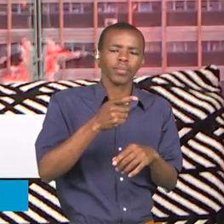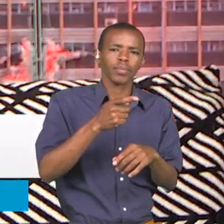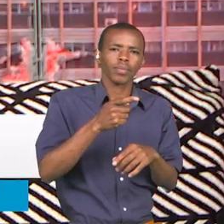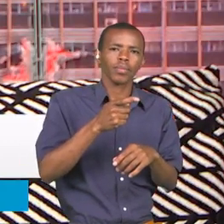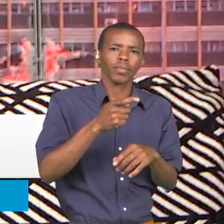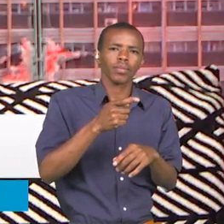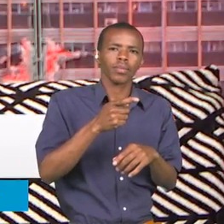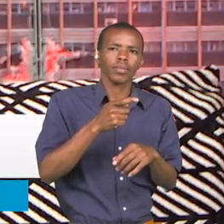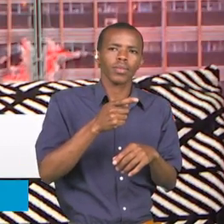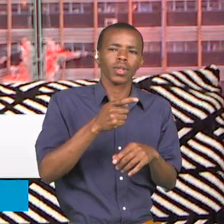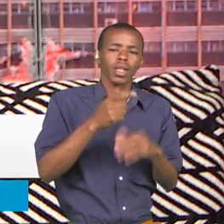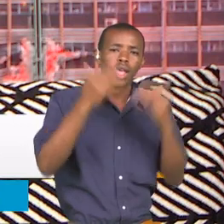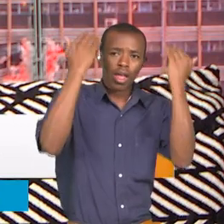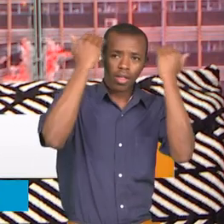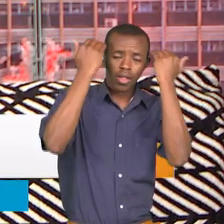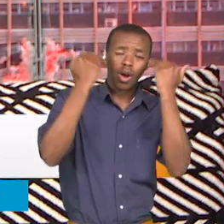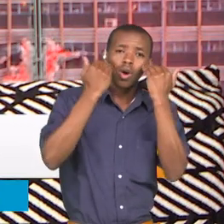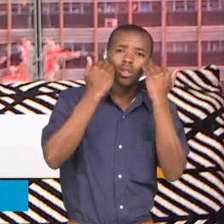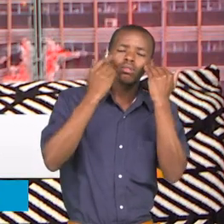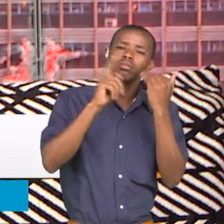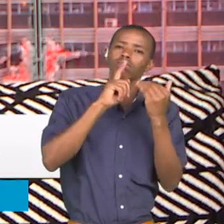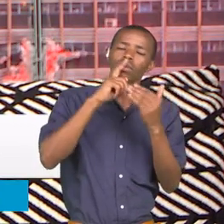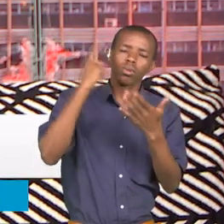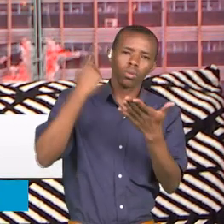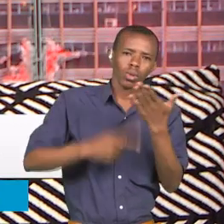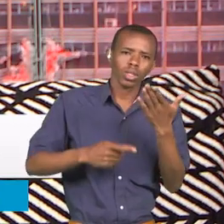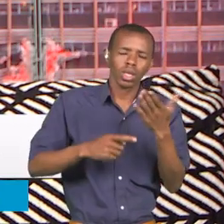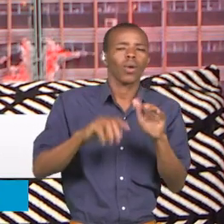that the court will be looking at this and saying, okay, fine.